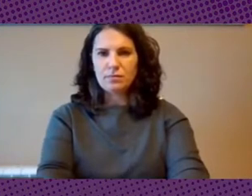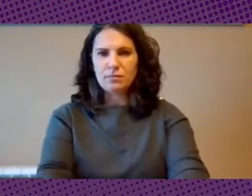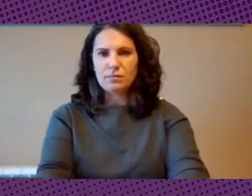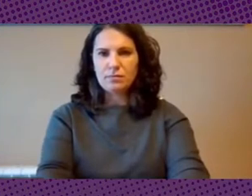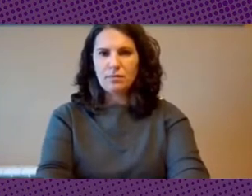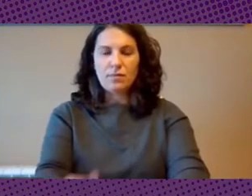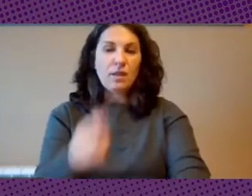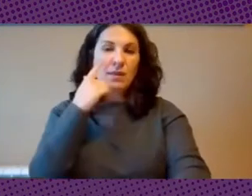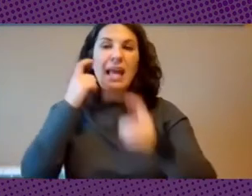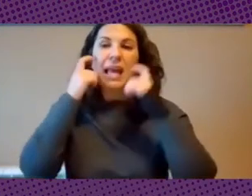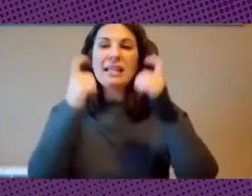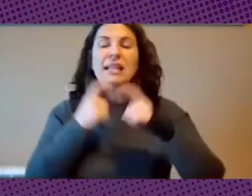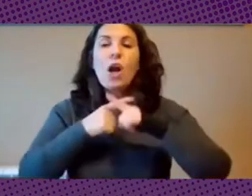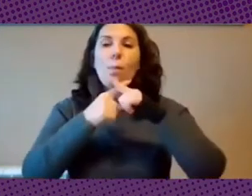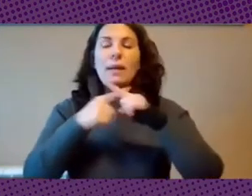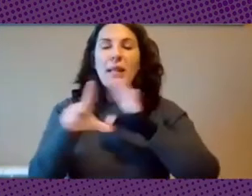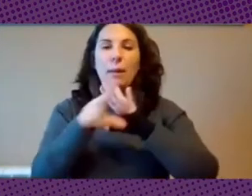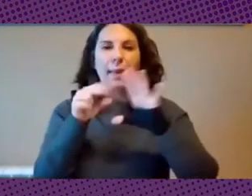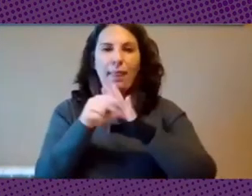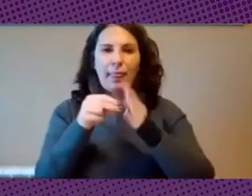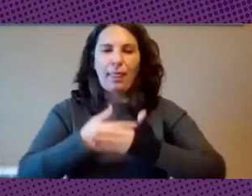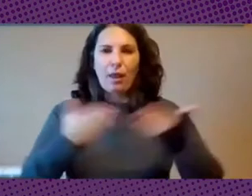Can you tell me if the sound works?